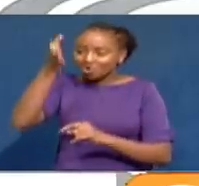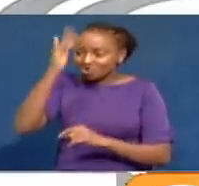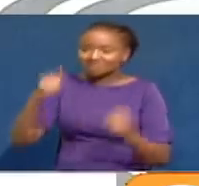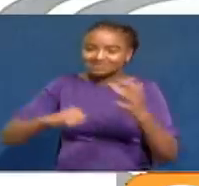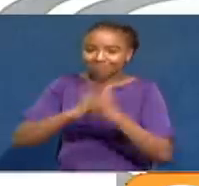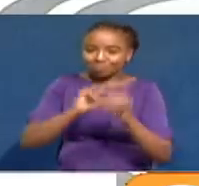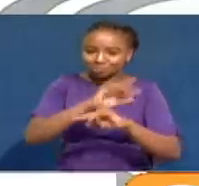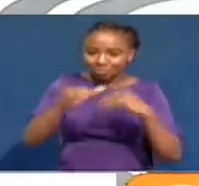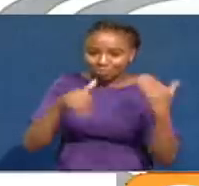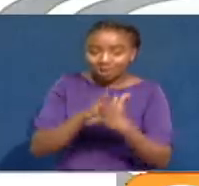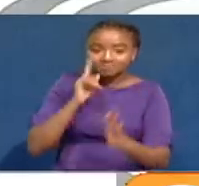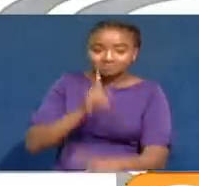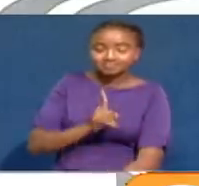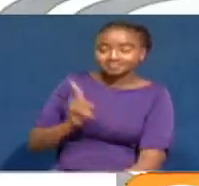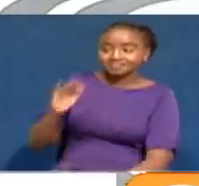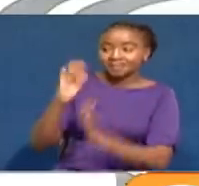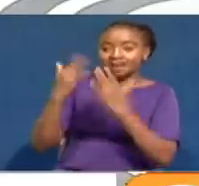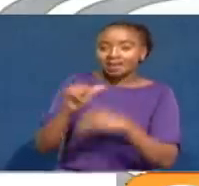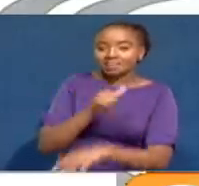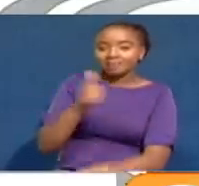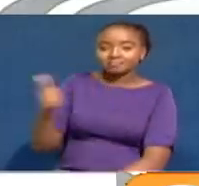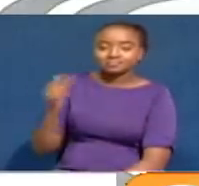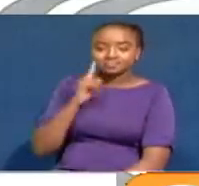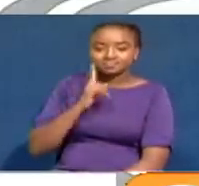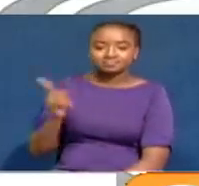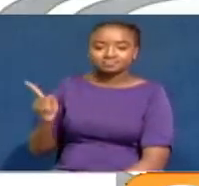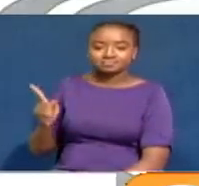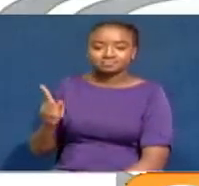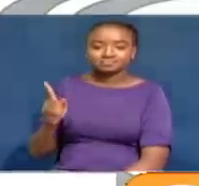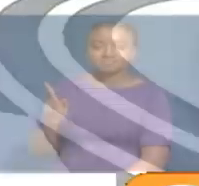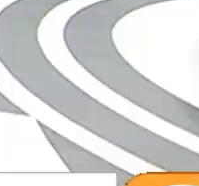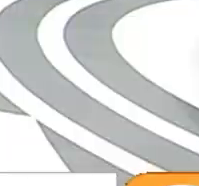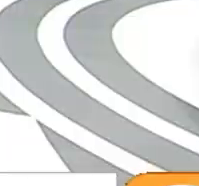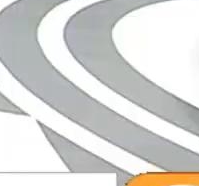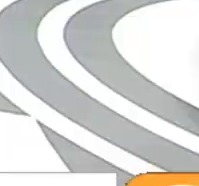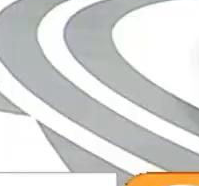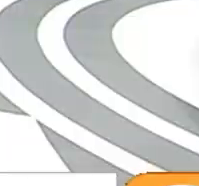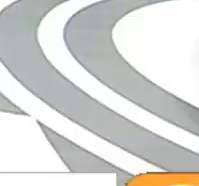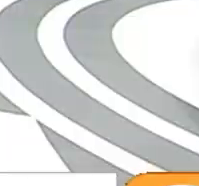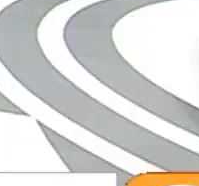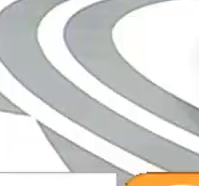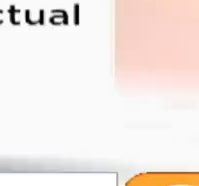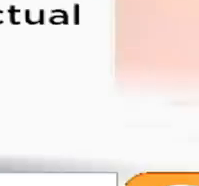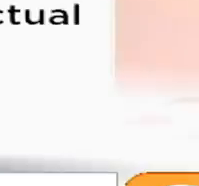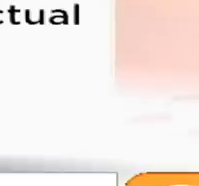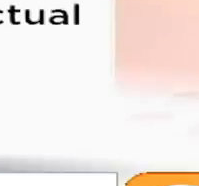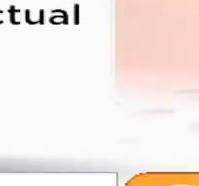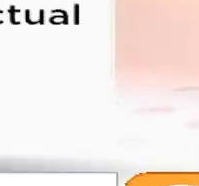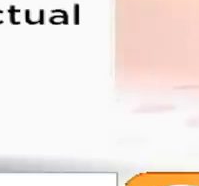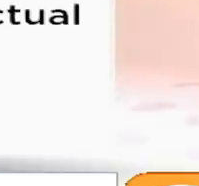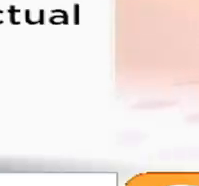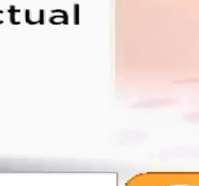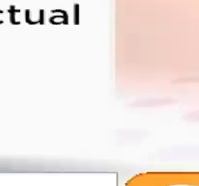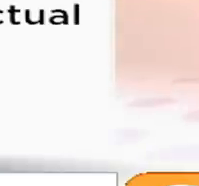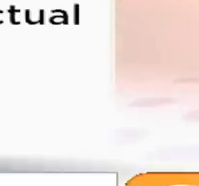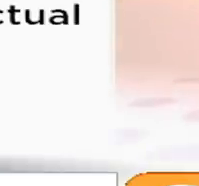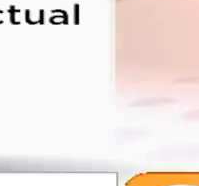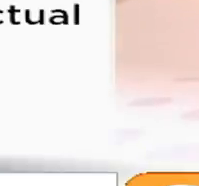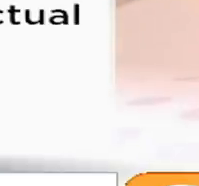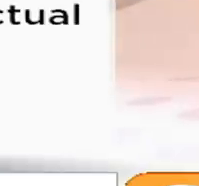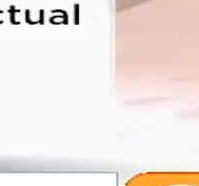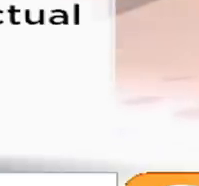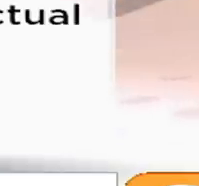Clara Kagurea is asking, ask Maore, shouldn't these MPs supporting Raila Odinga and defending the promises he is making be